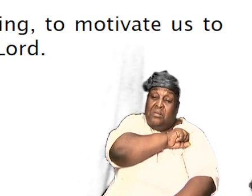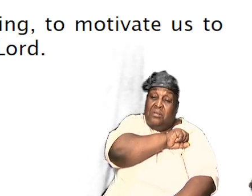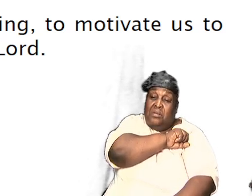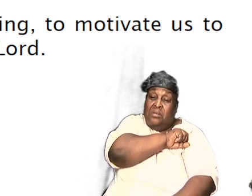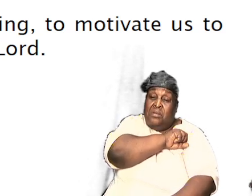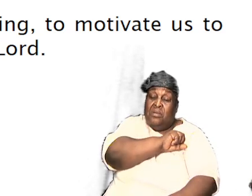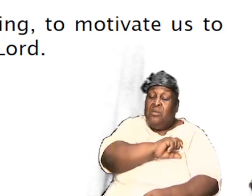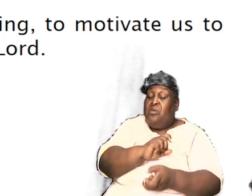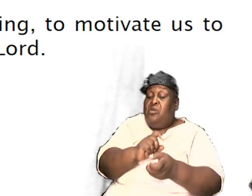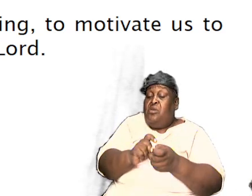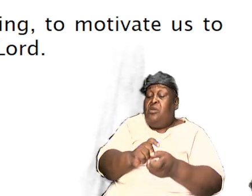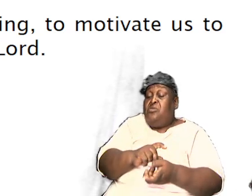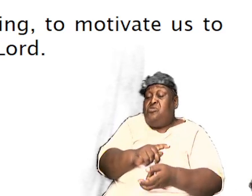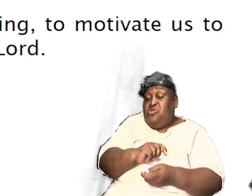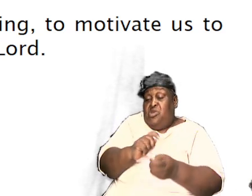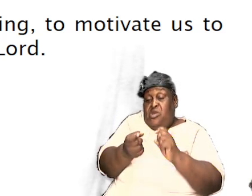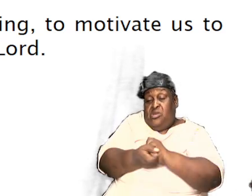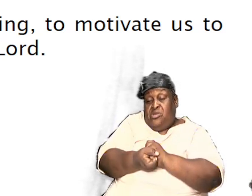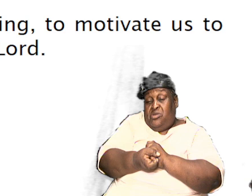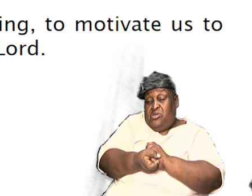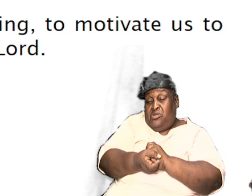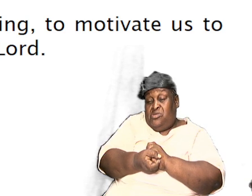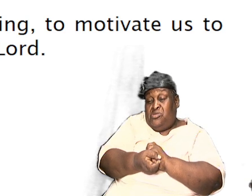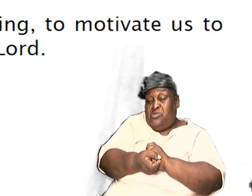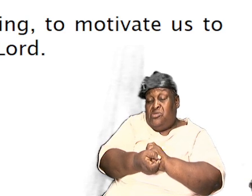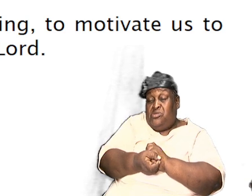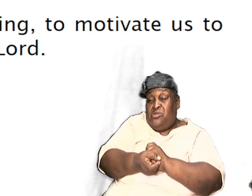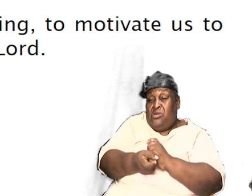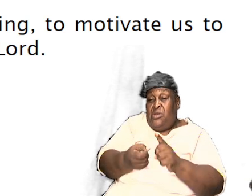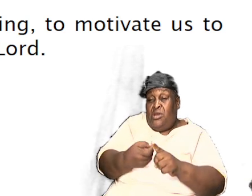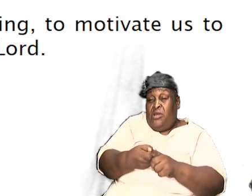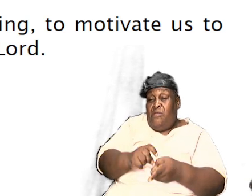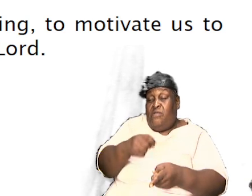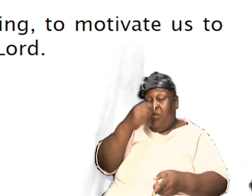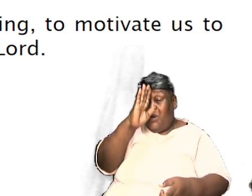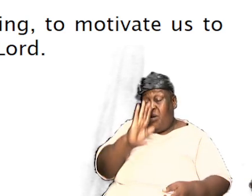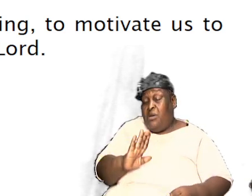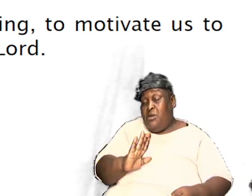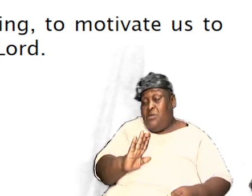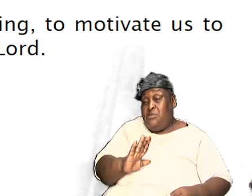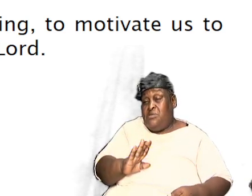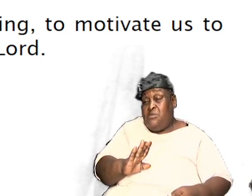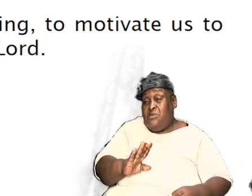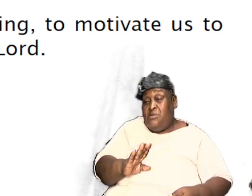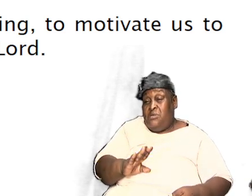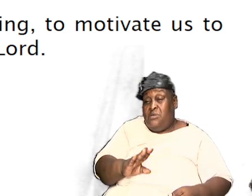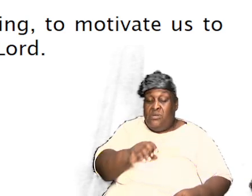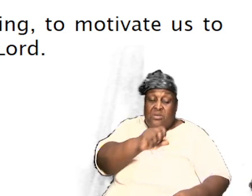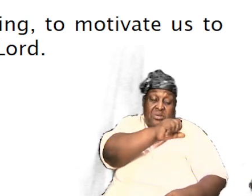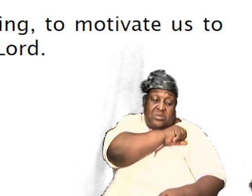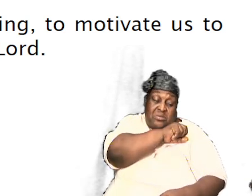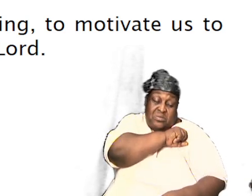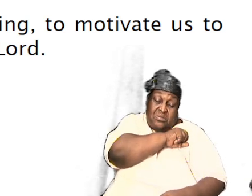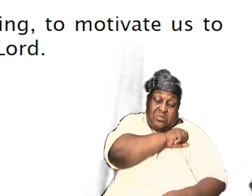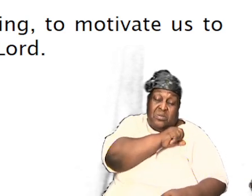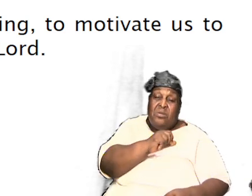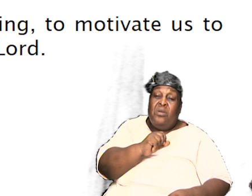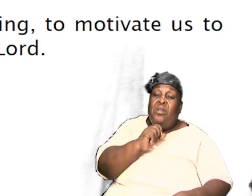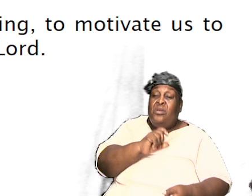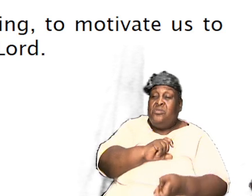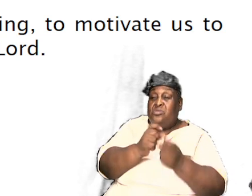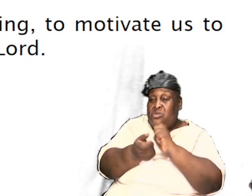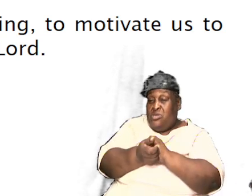Lord of Paul has turned back from following after me. And he has not kept my